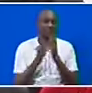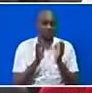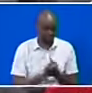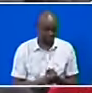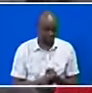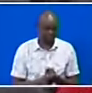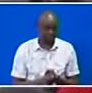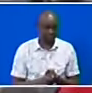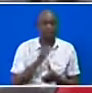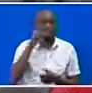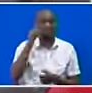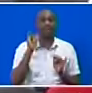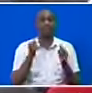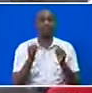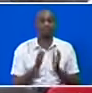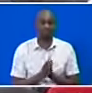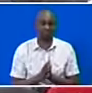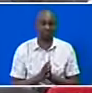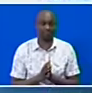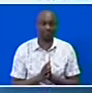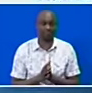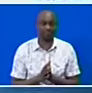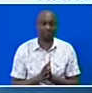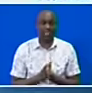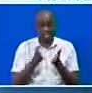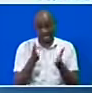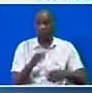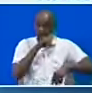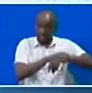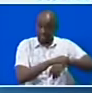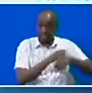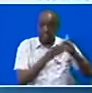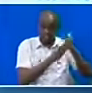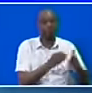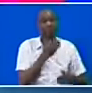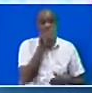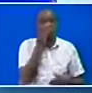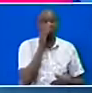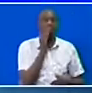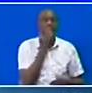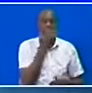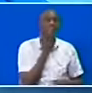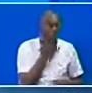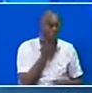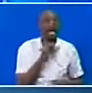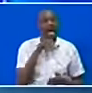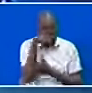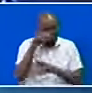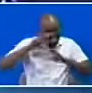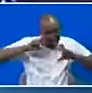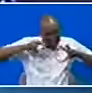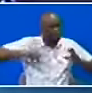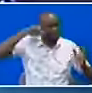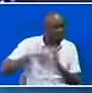Duncan Hemba, KTN News. Now, NASA co-principal Musalia Mudavadi has called for thorough